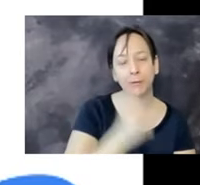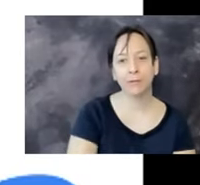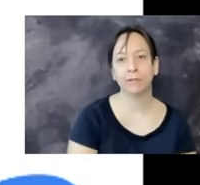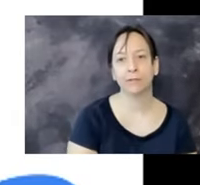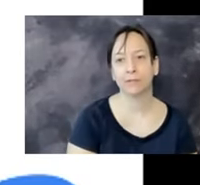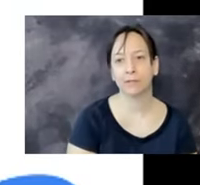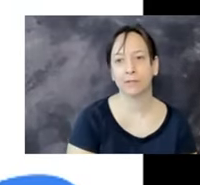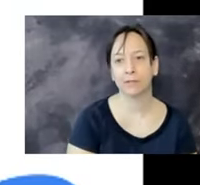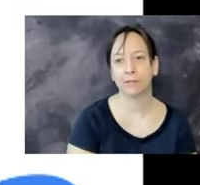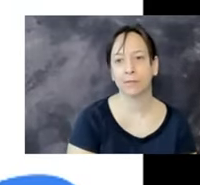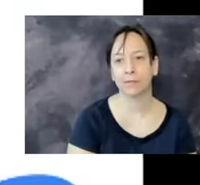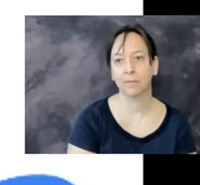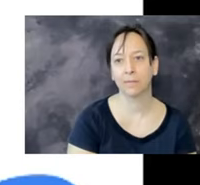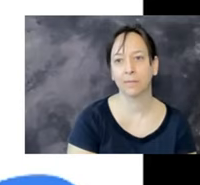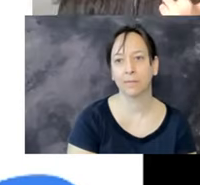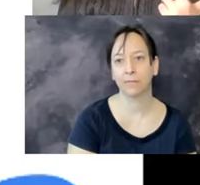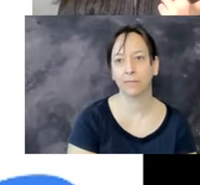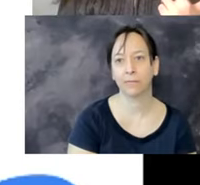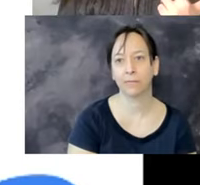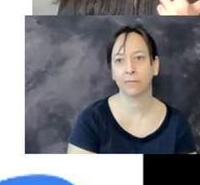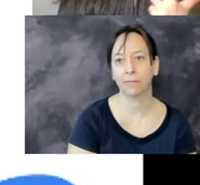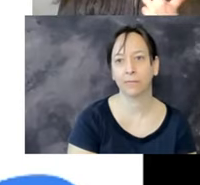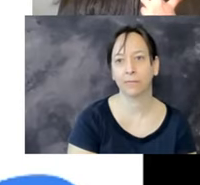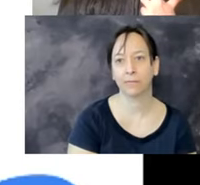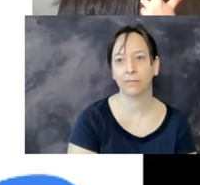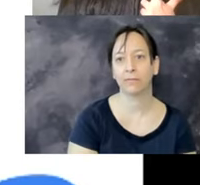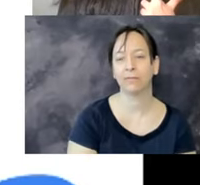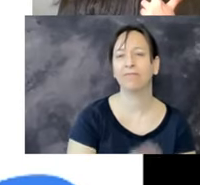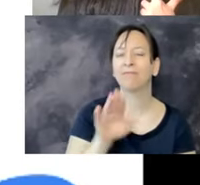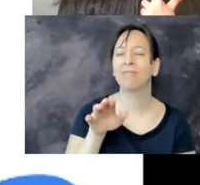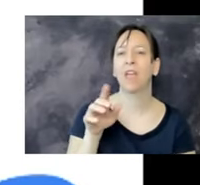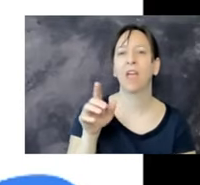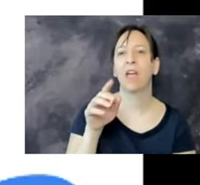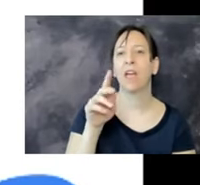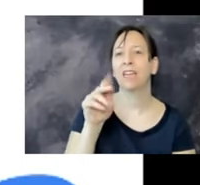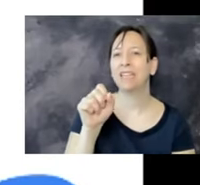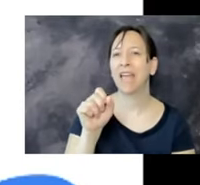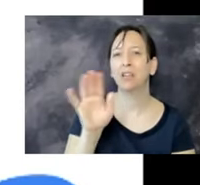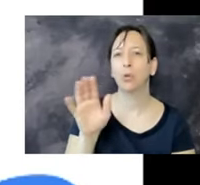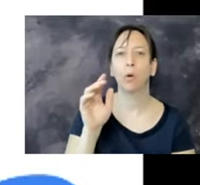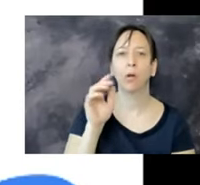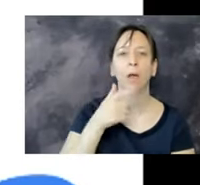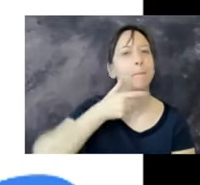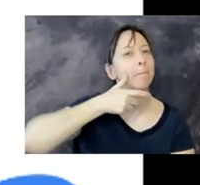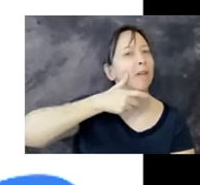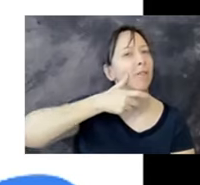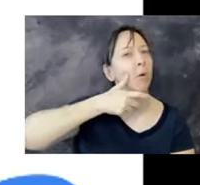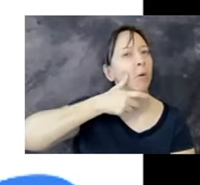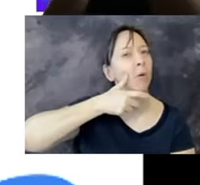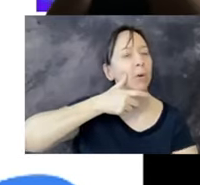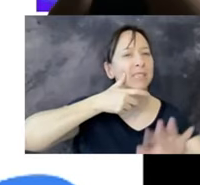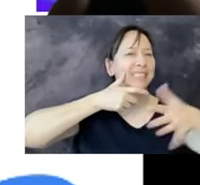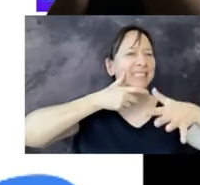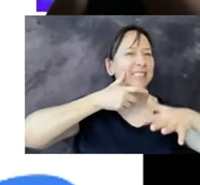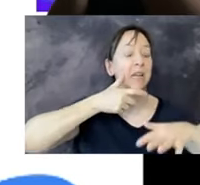That's right. Cat, because something's going on with her microphone. So Cat said the reason that we